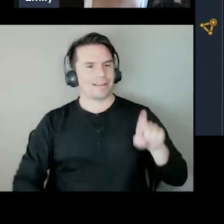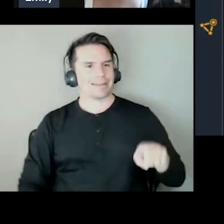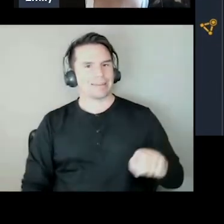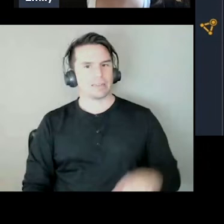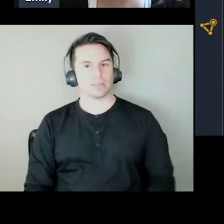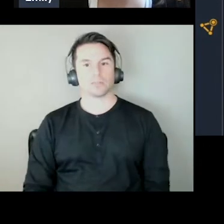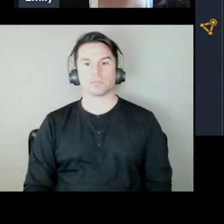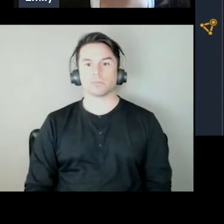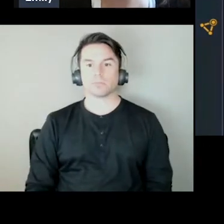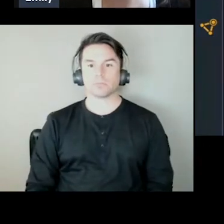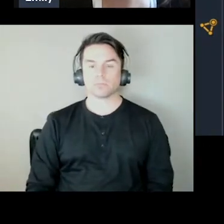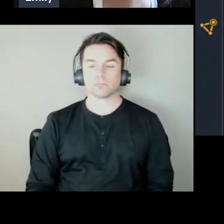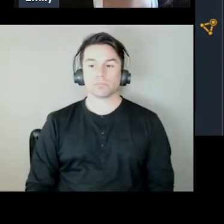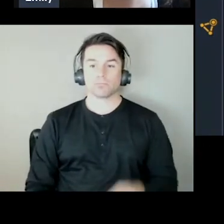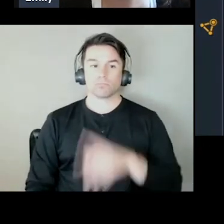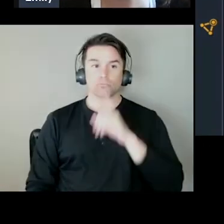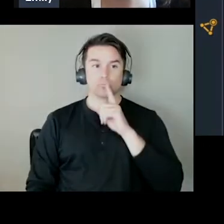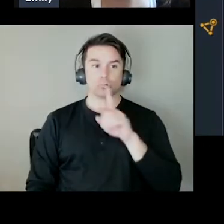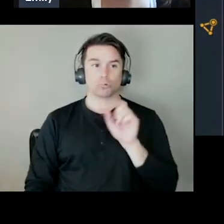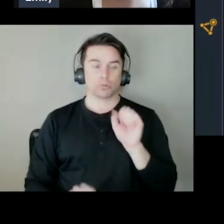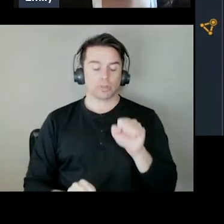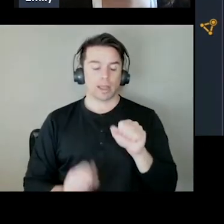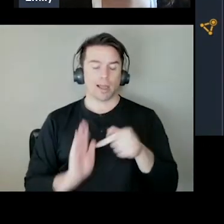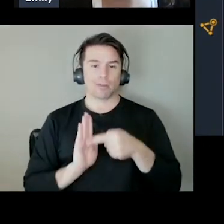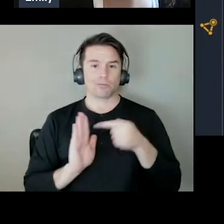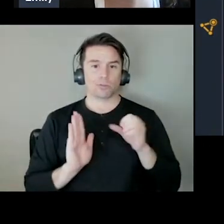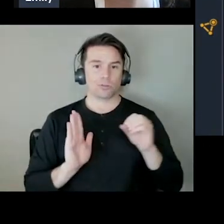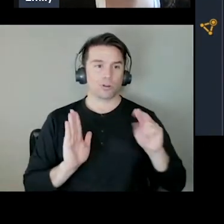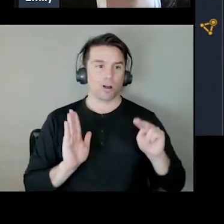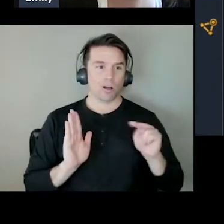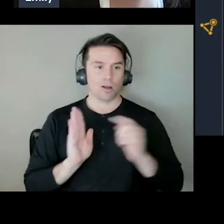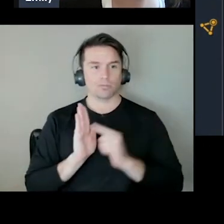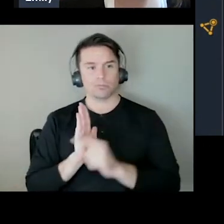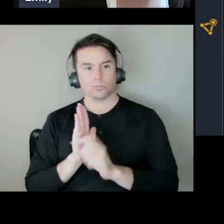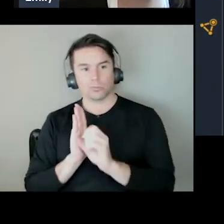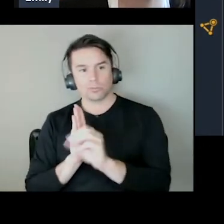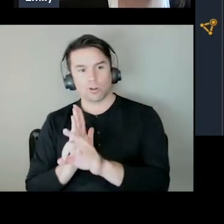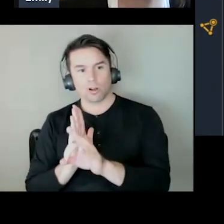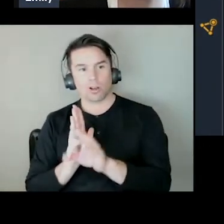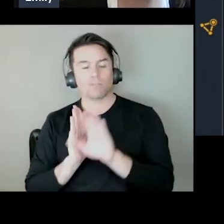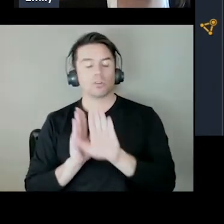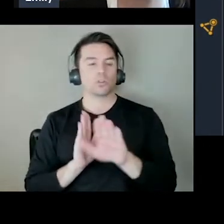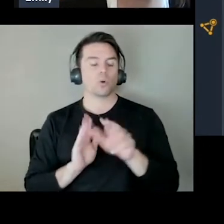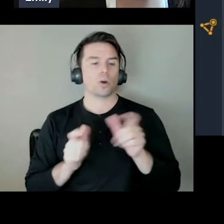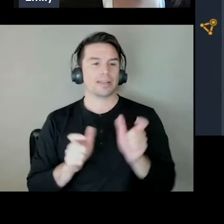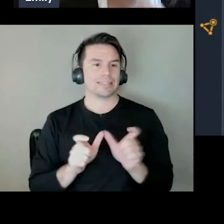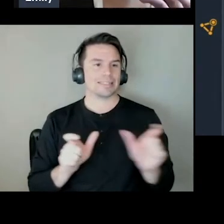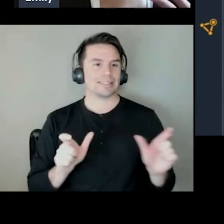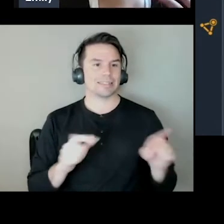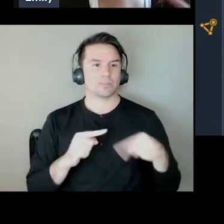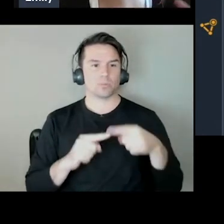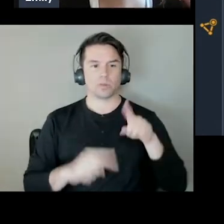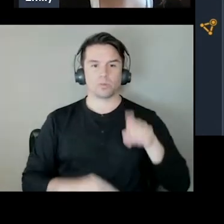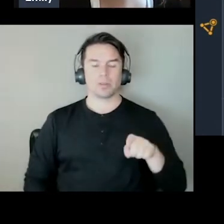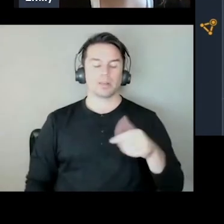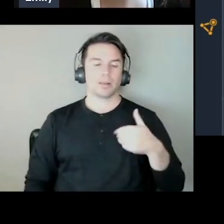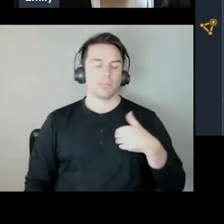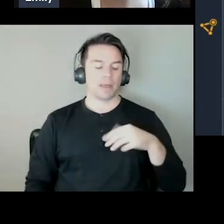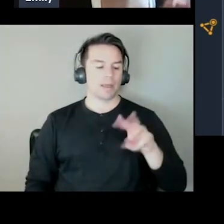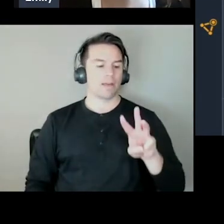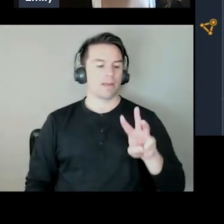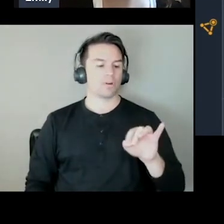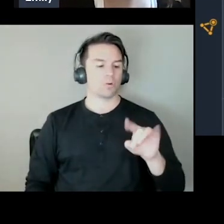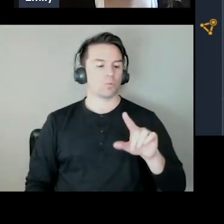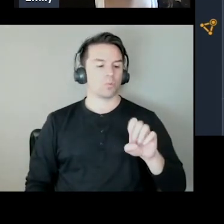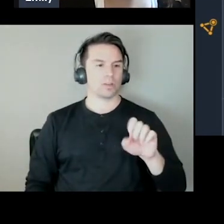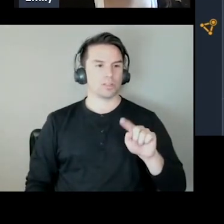can turn on and off your instances as you need them. Basically, we have widgets that you can install to sort of automatically